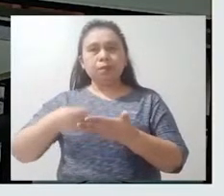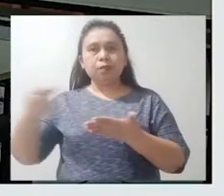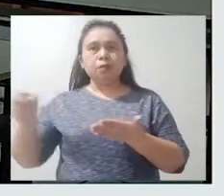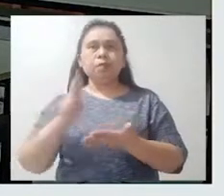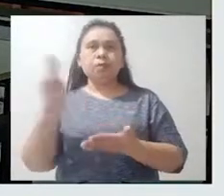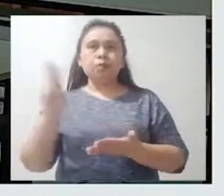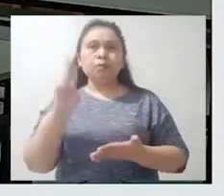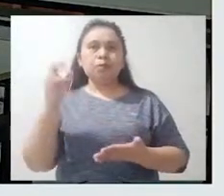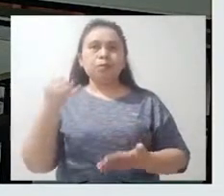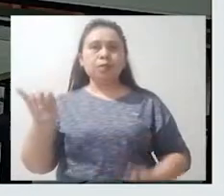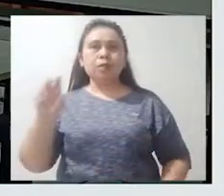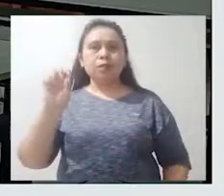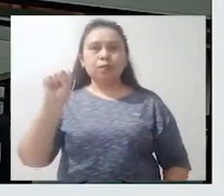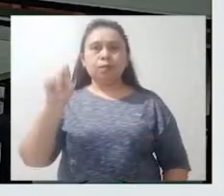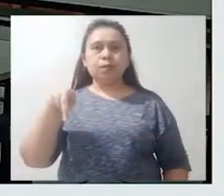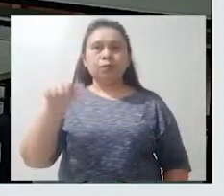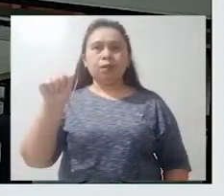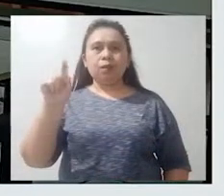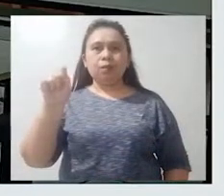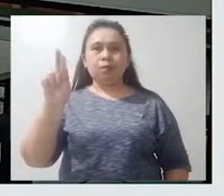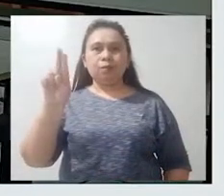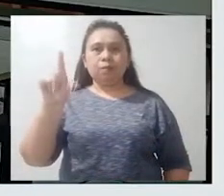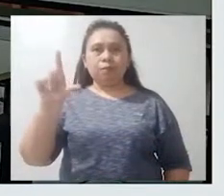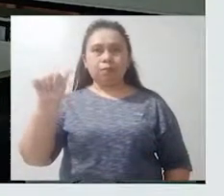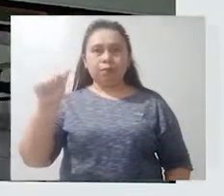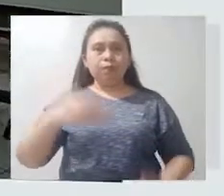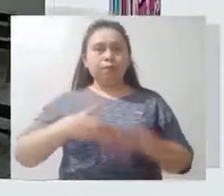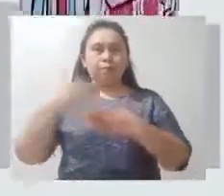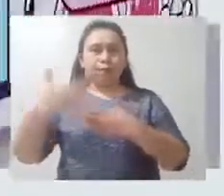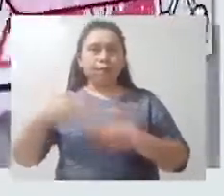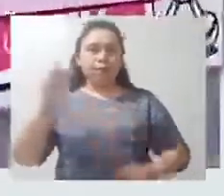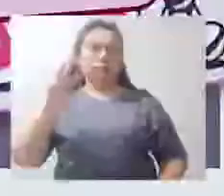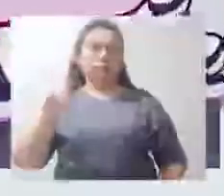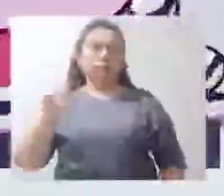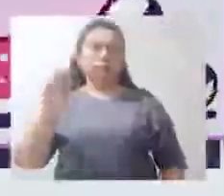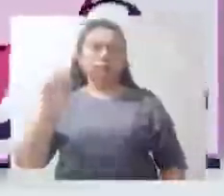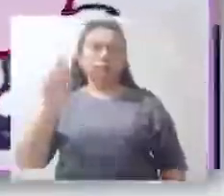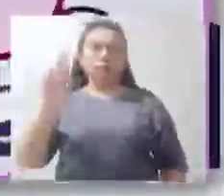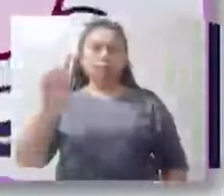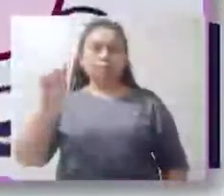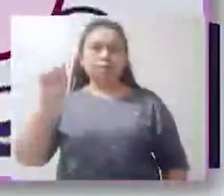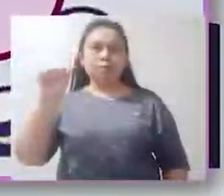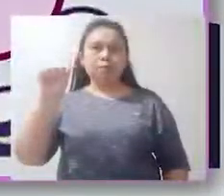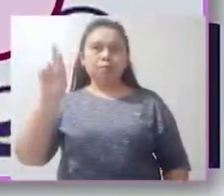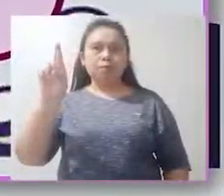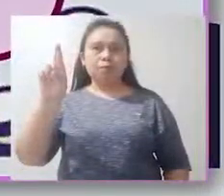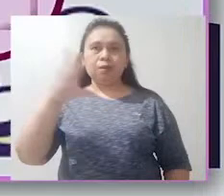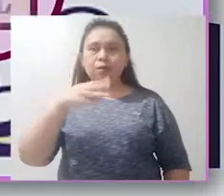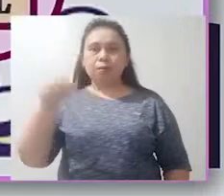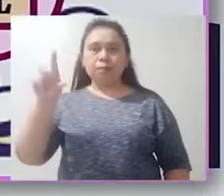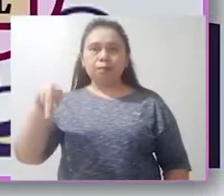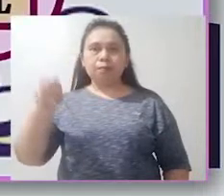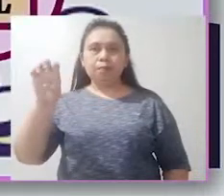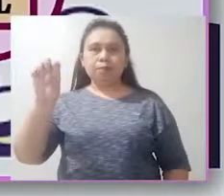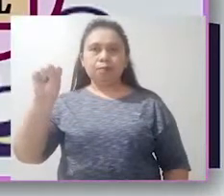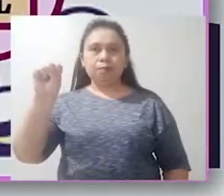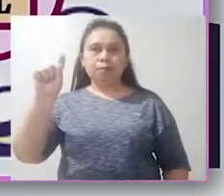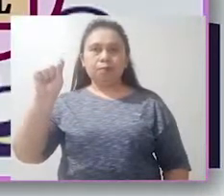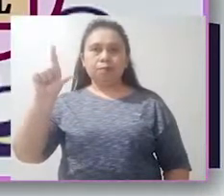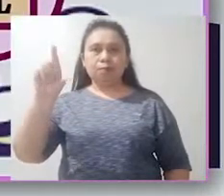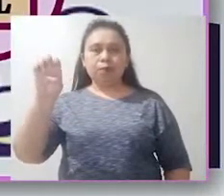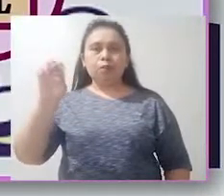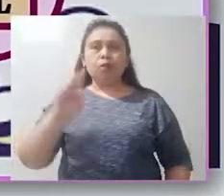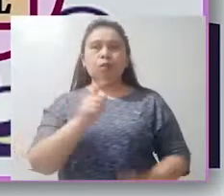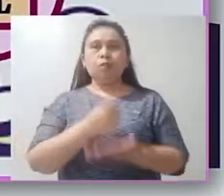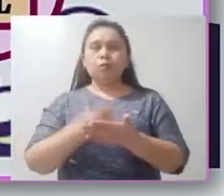substance using a spatula. Next is the mortar and pestle. This is a tool used